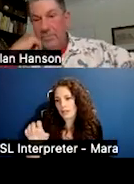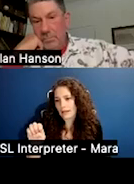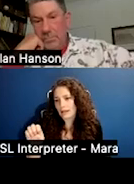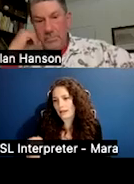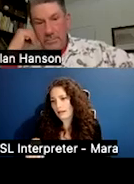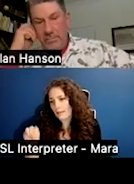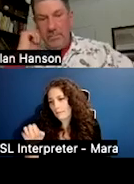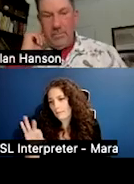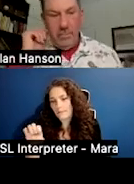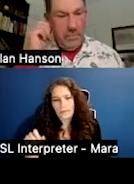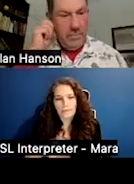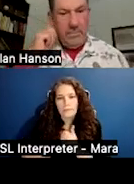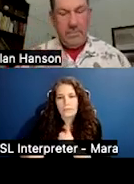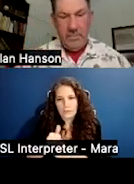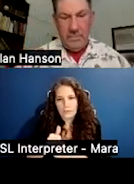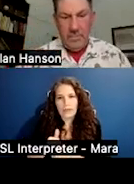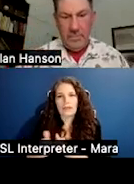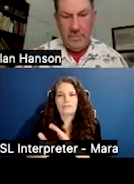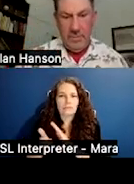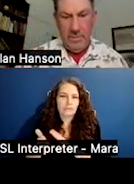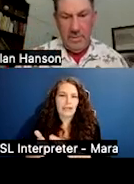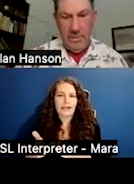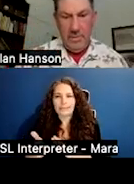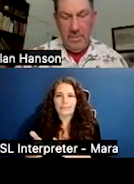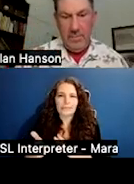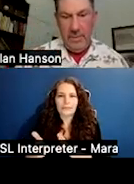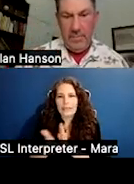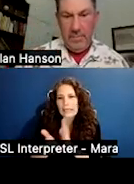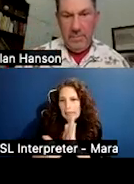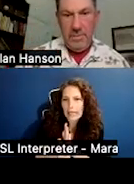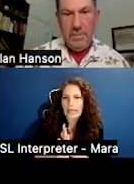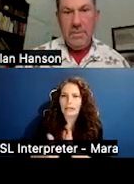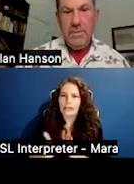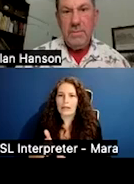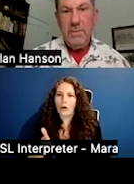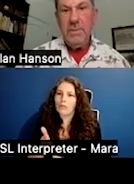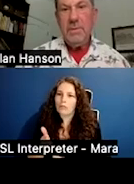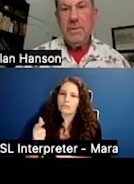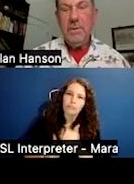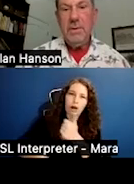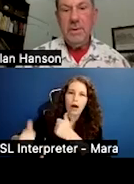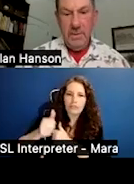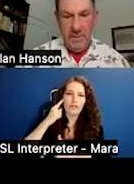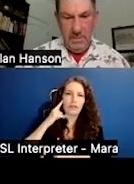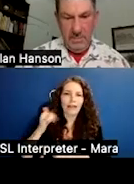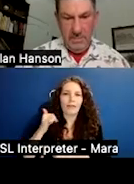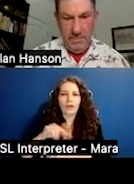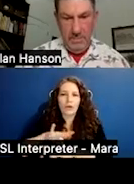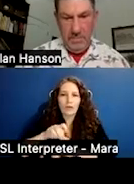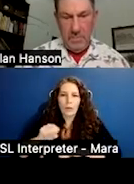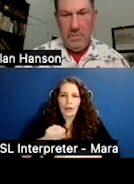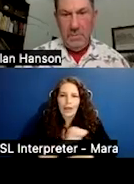Officer for the California Earthquake Authority. So we'll get her set up here. And